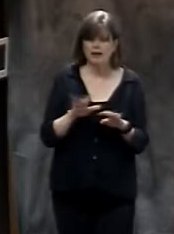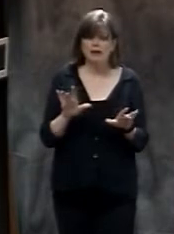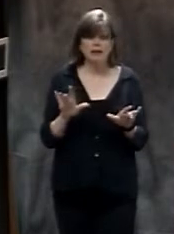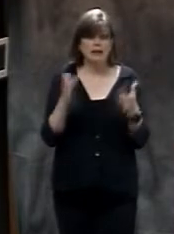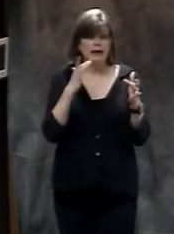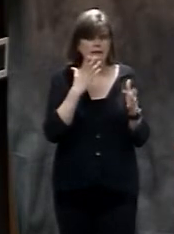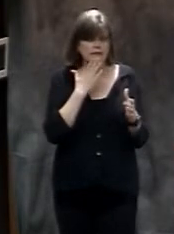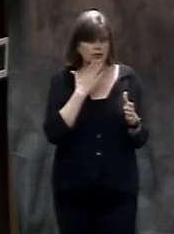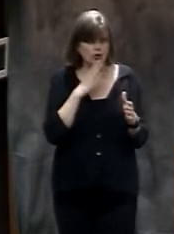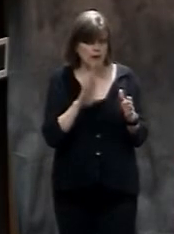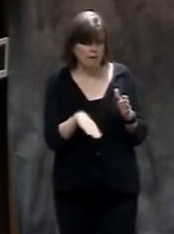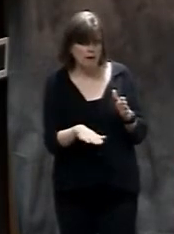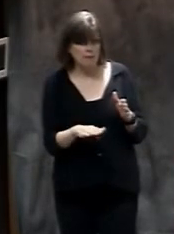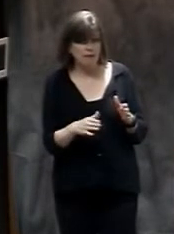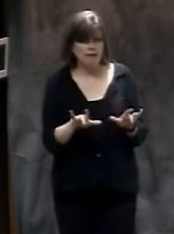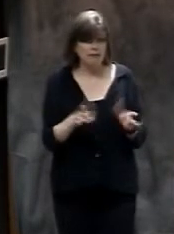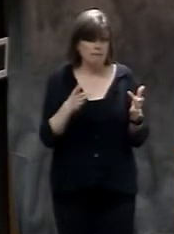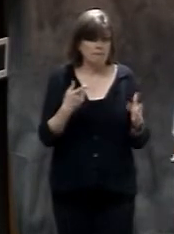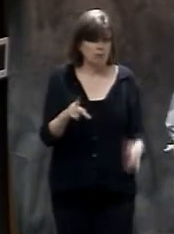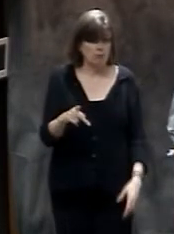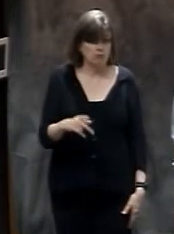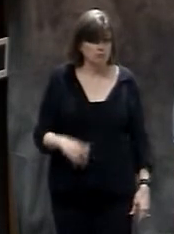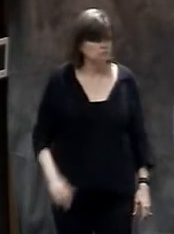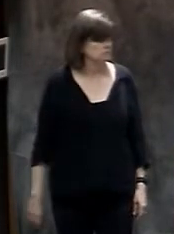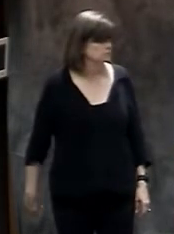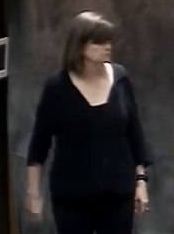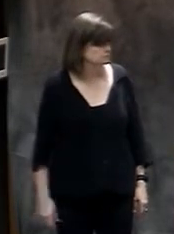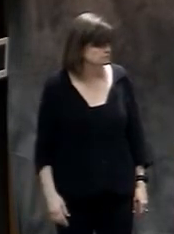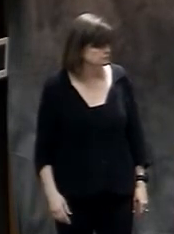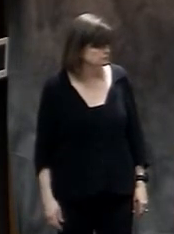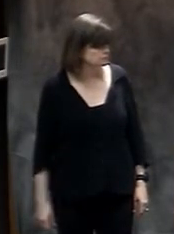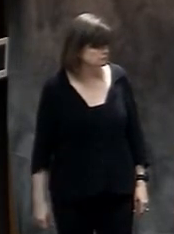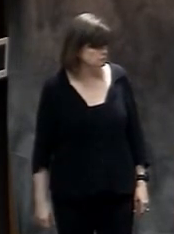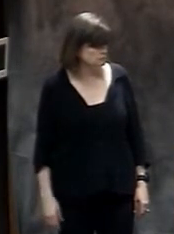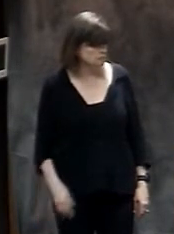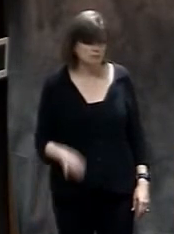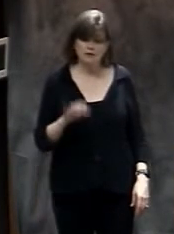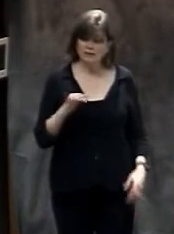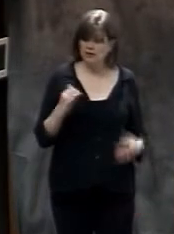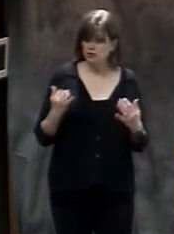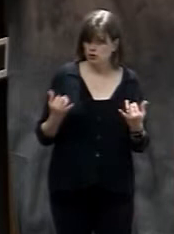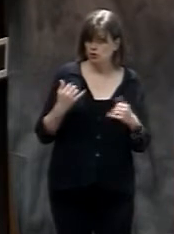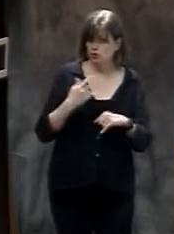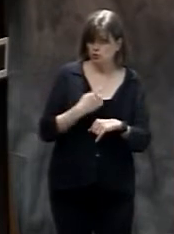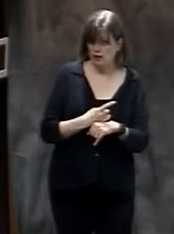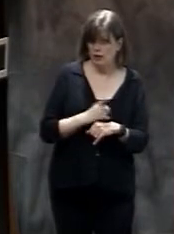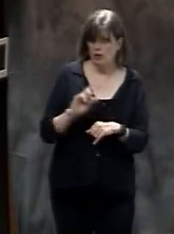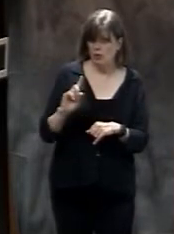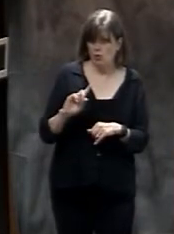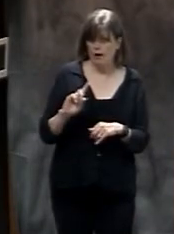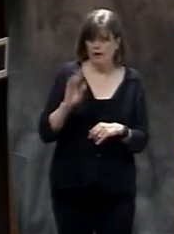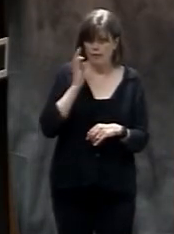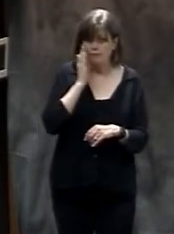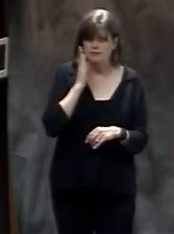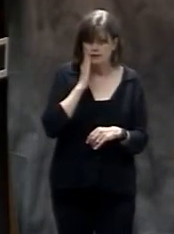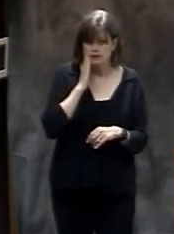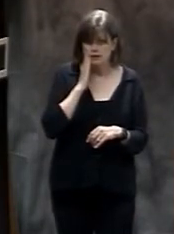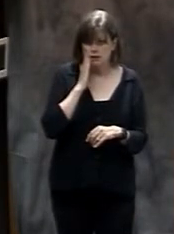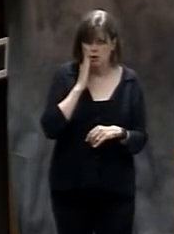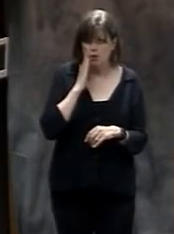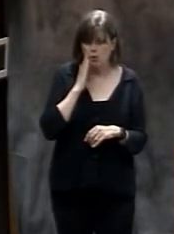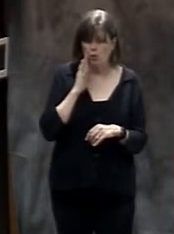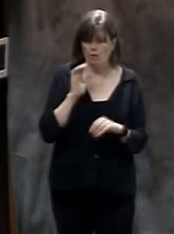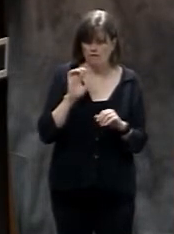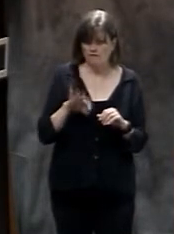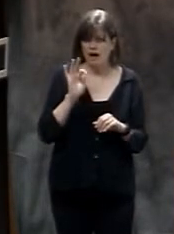bottom, which is kind of mauvish, is the present day range of this mosquito in the US. So by the way, we do not